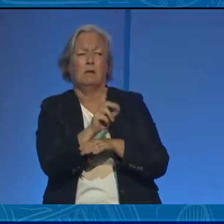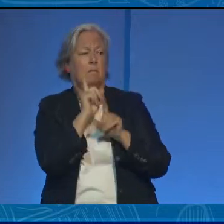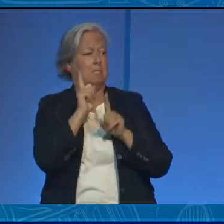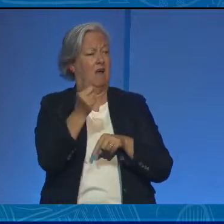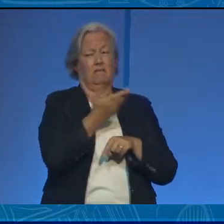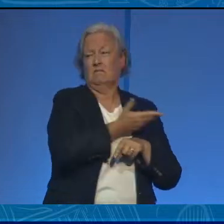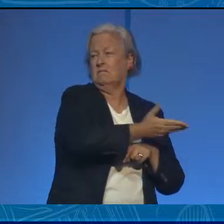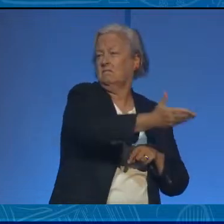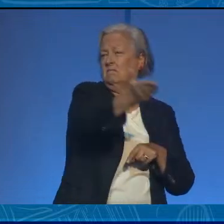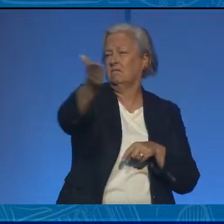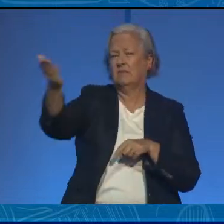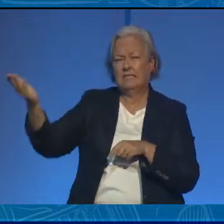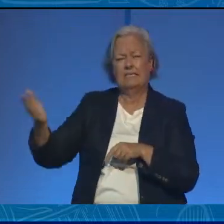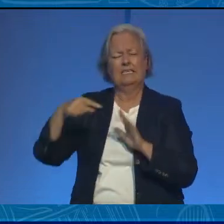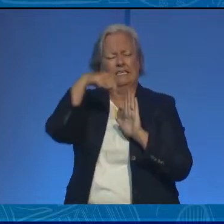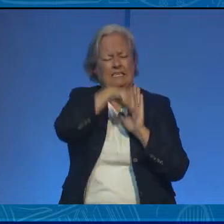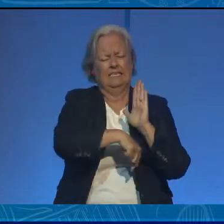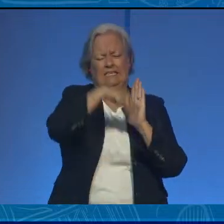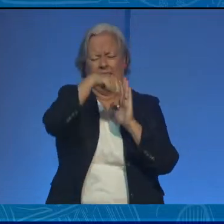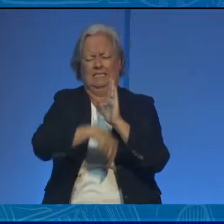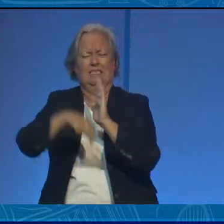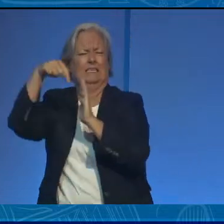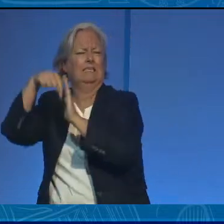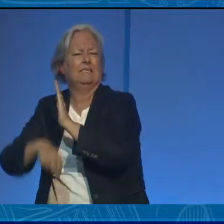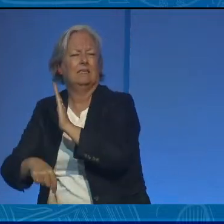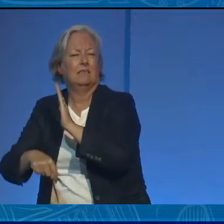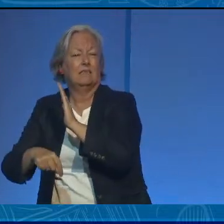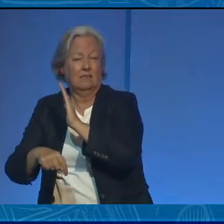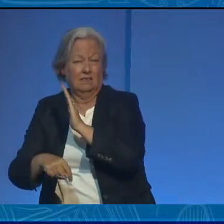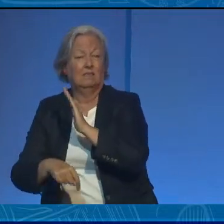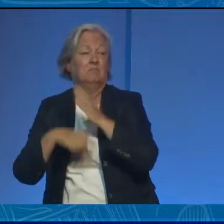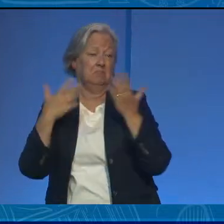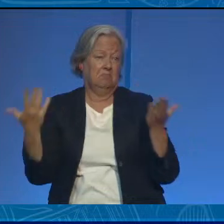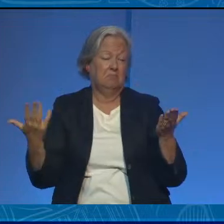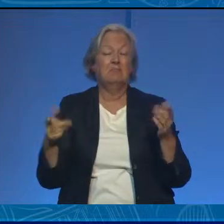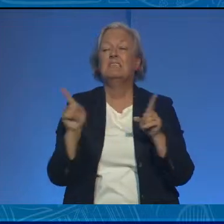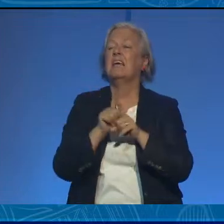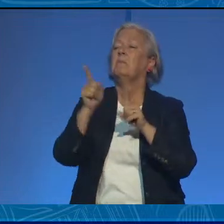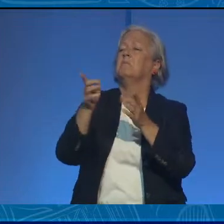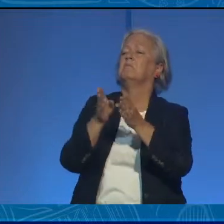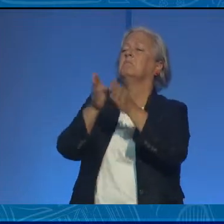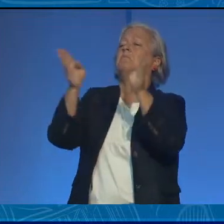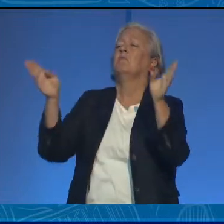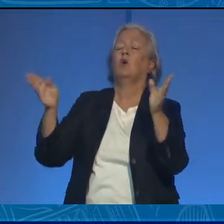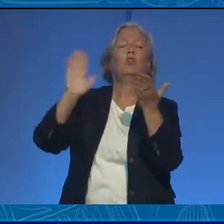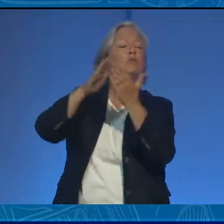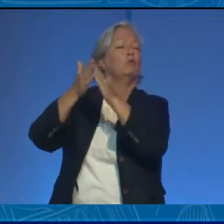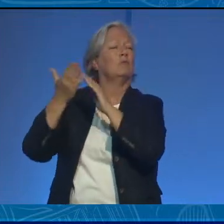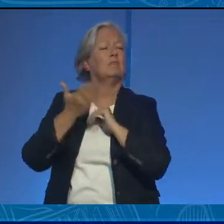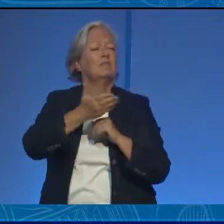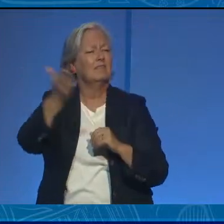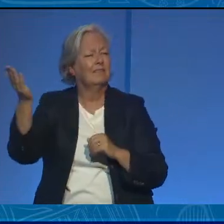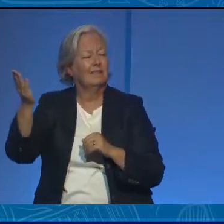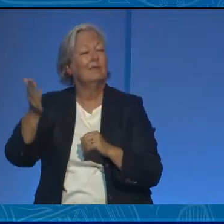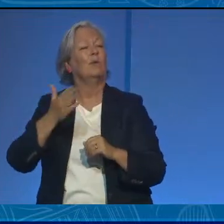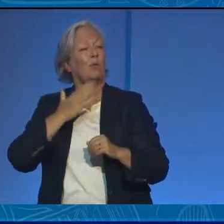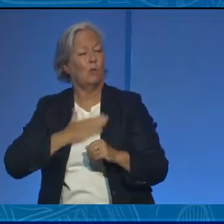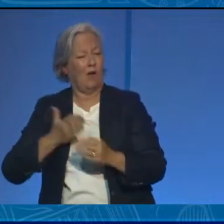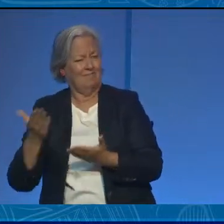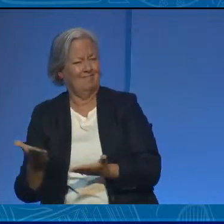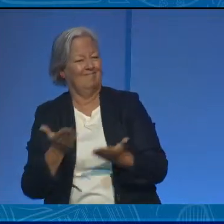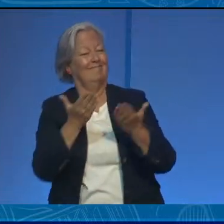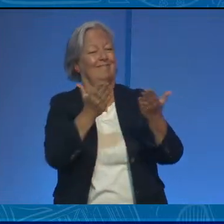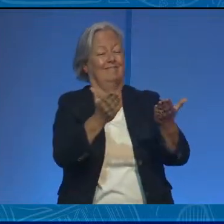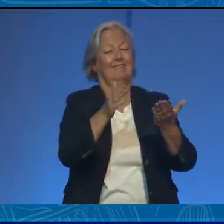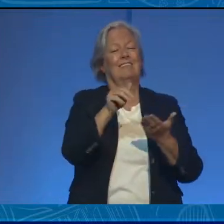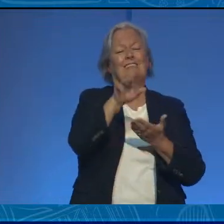sectors at all levels. The role of the public sector is fundamental in both creating an enabling environment for all stakeholders